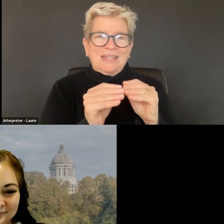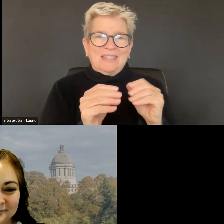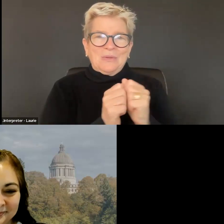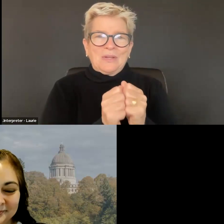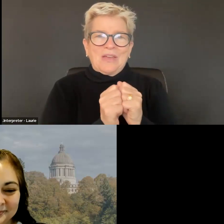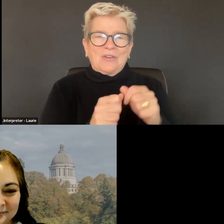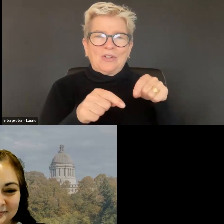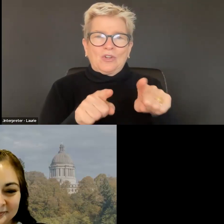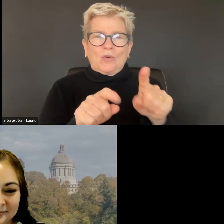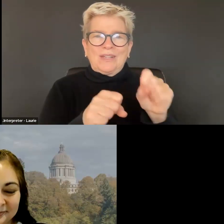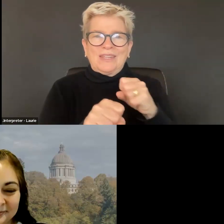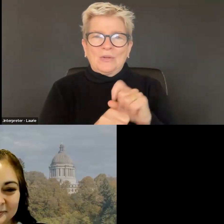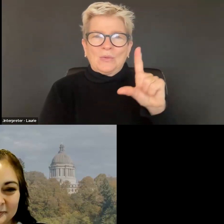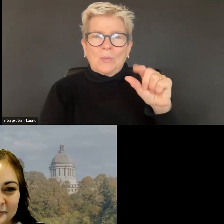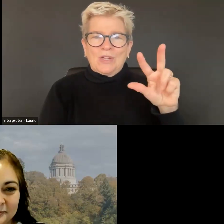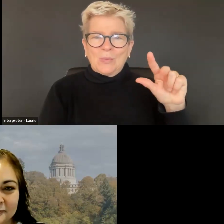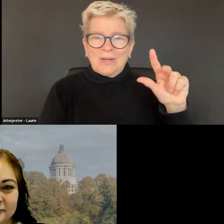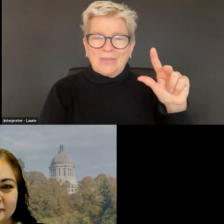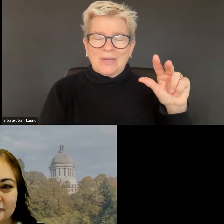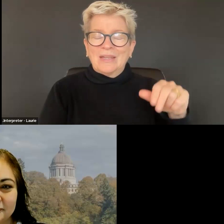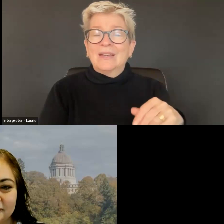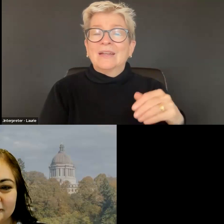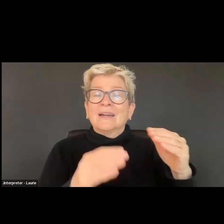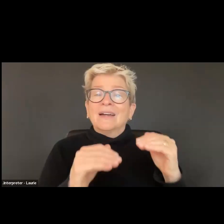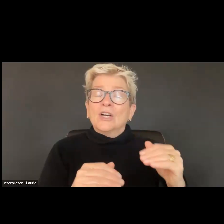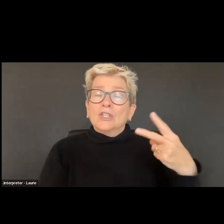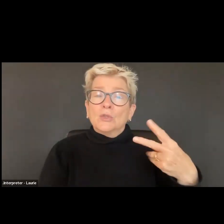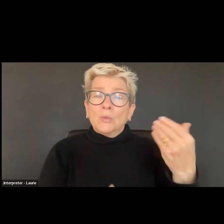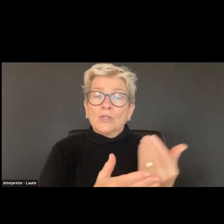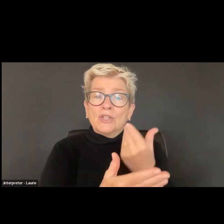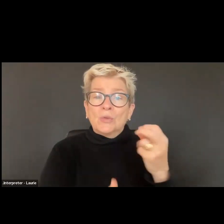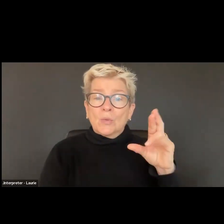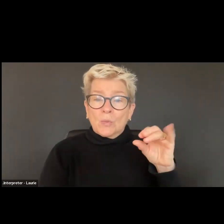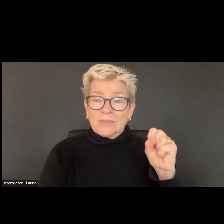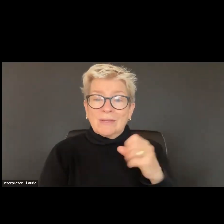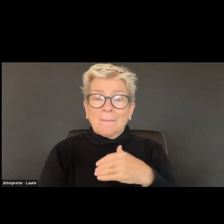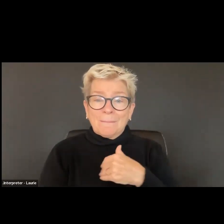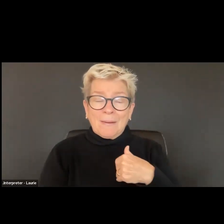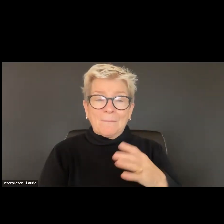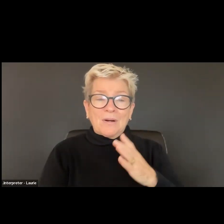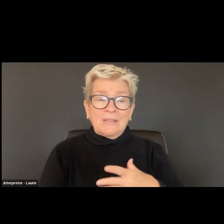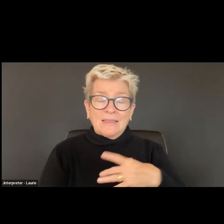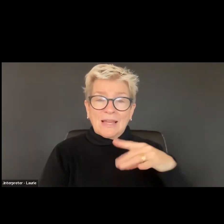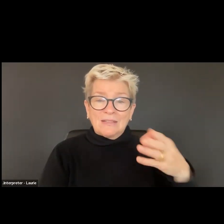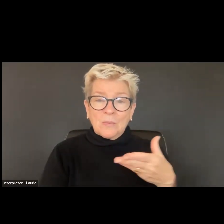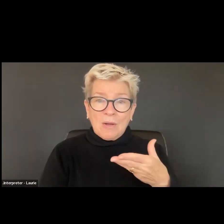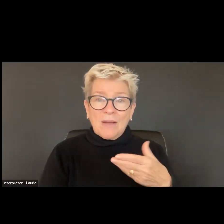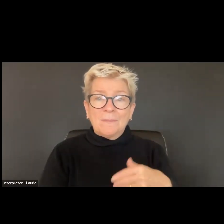that. We have two new CRIS Committee members that I would like to welcome. I'm going to give them a